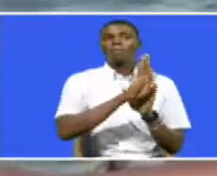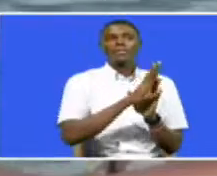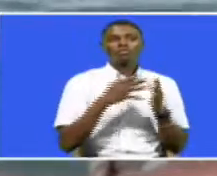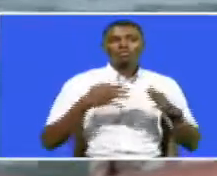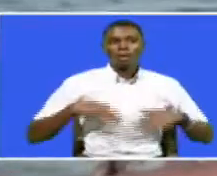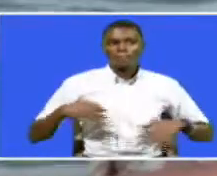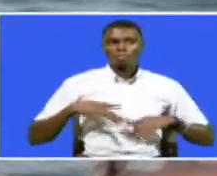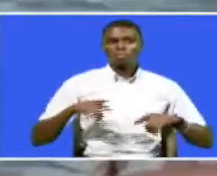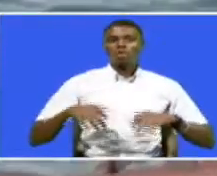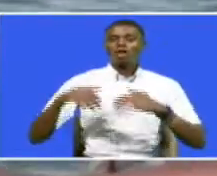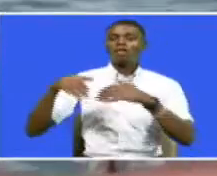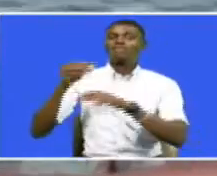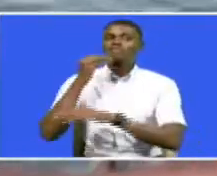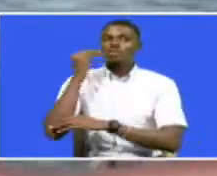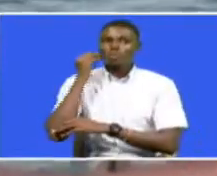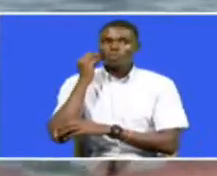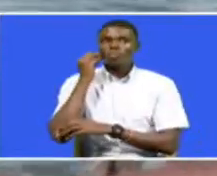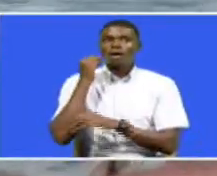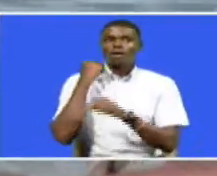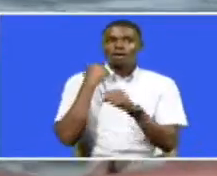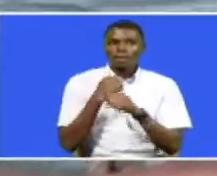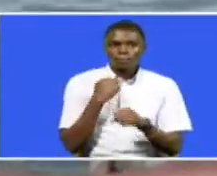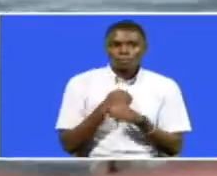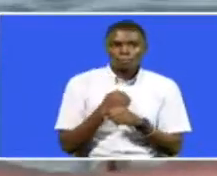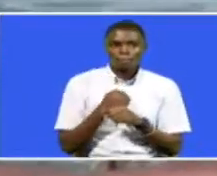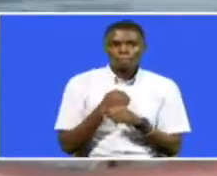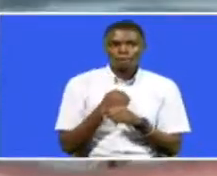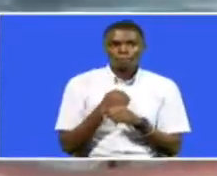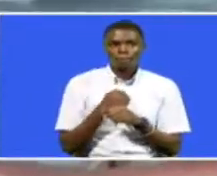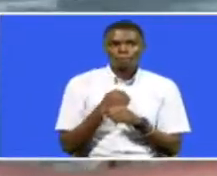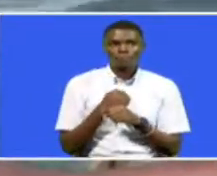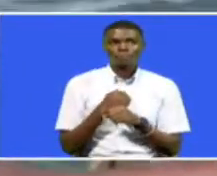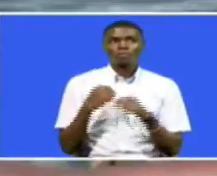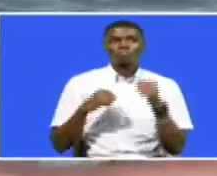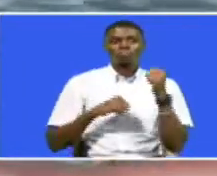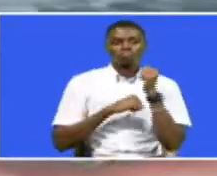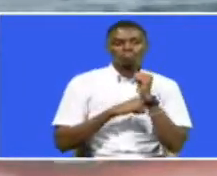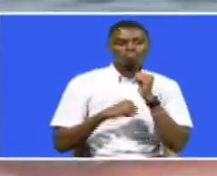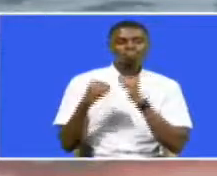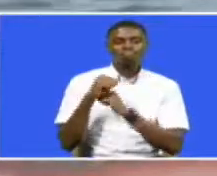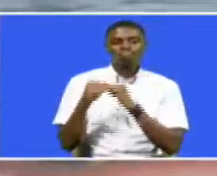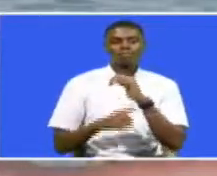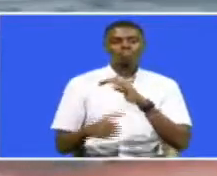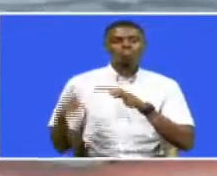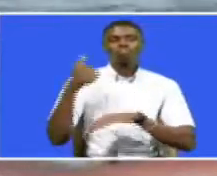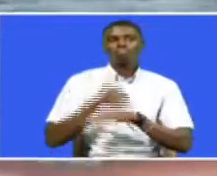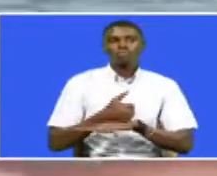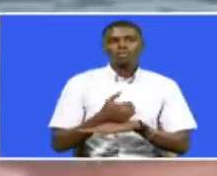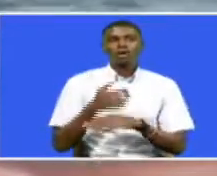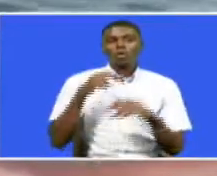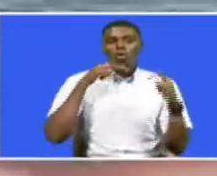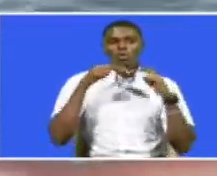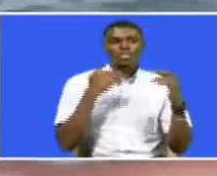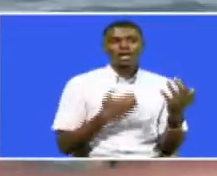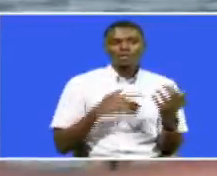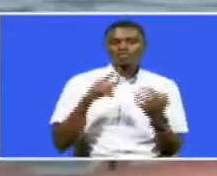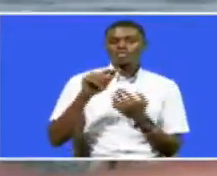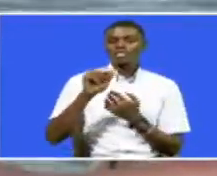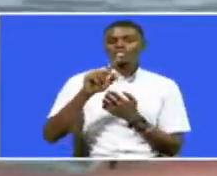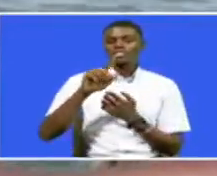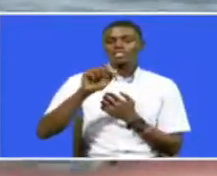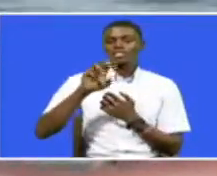of people living at home, they are able to, you know, structures coming up. There are hotels. We have